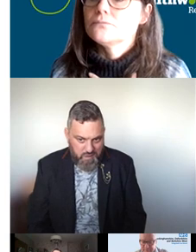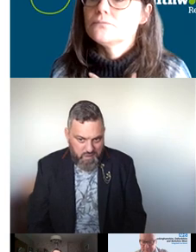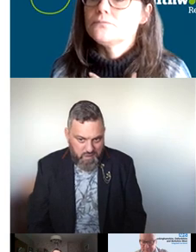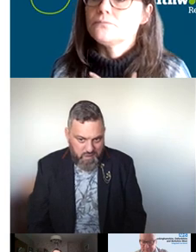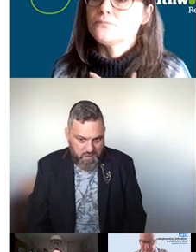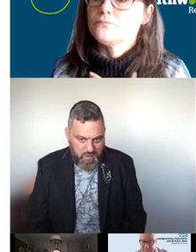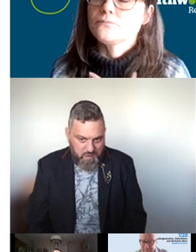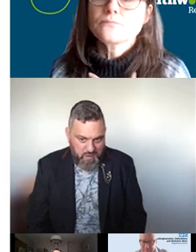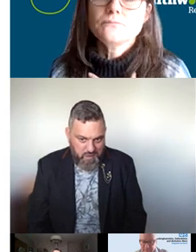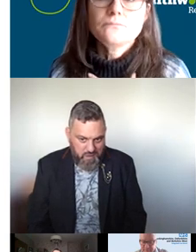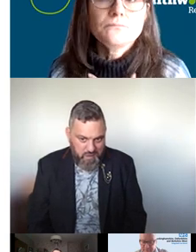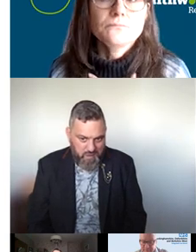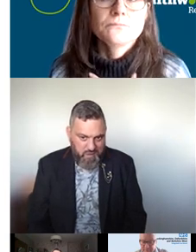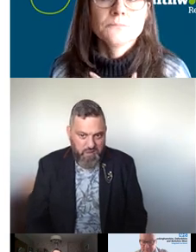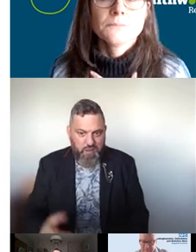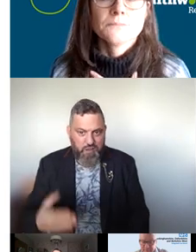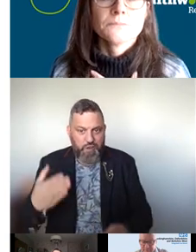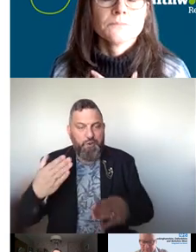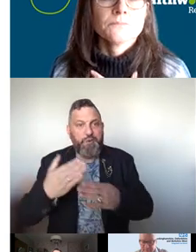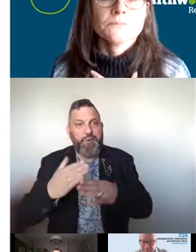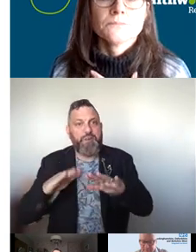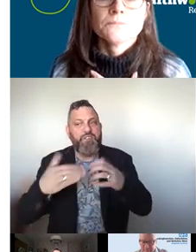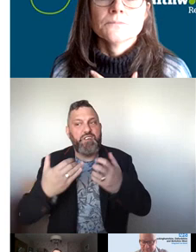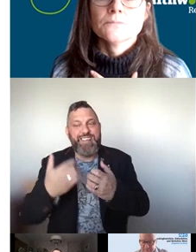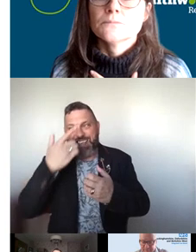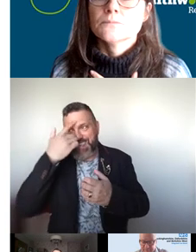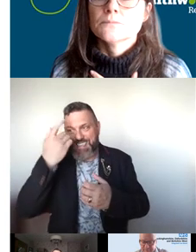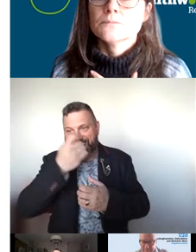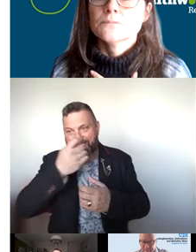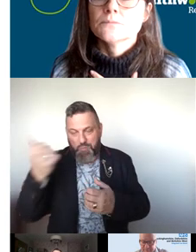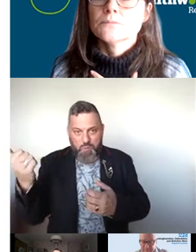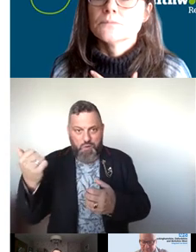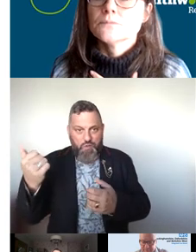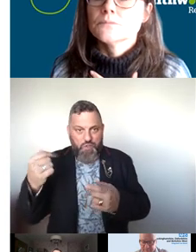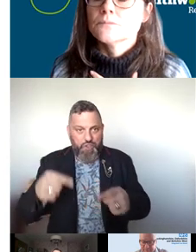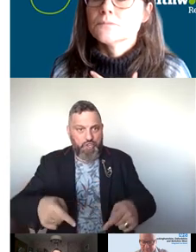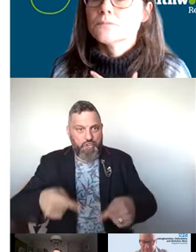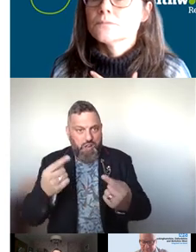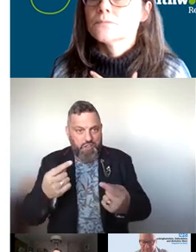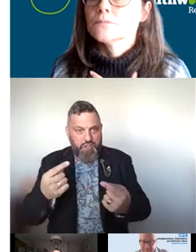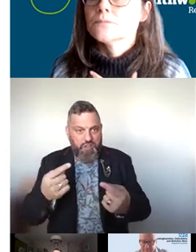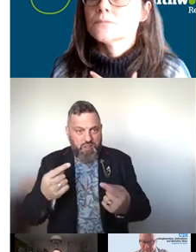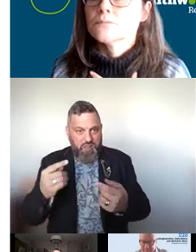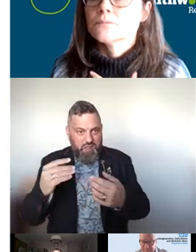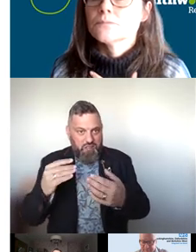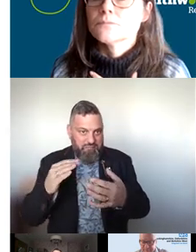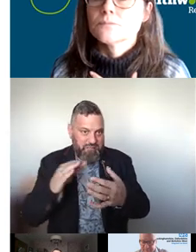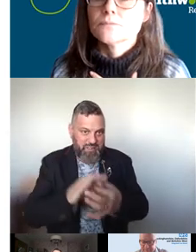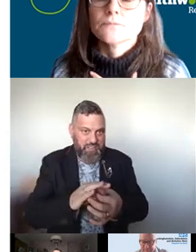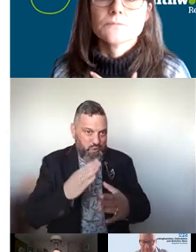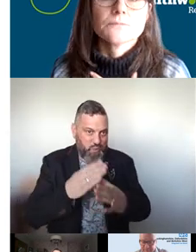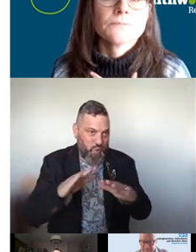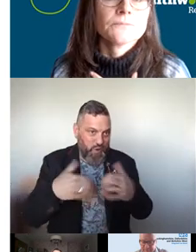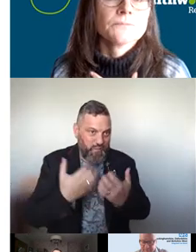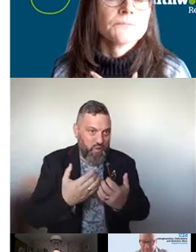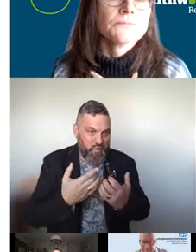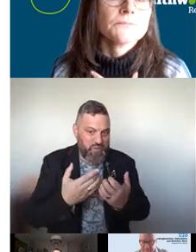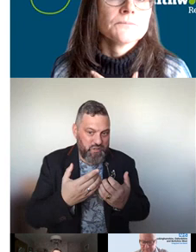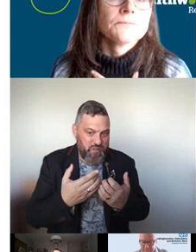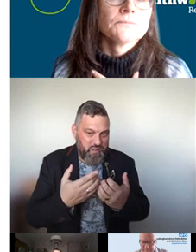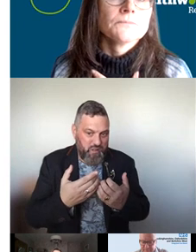workforce and understanding some of the challenges around workforces is really, really important.